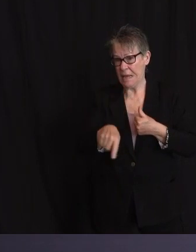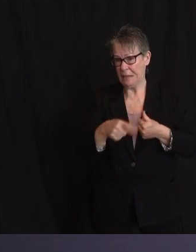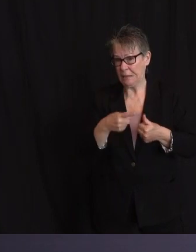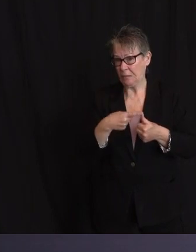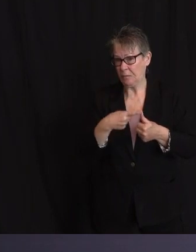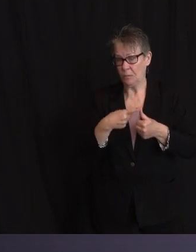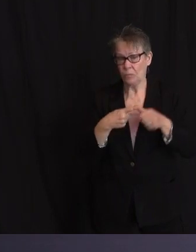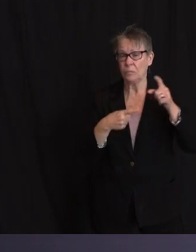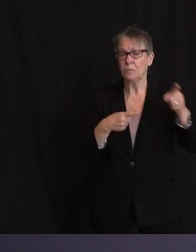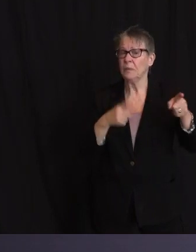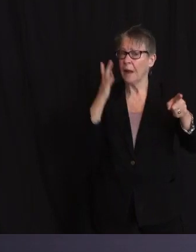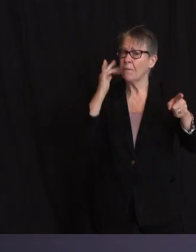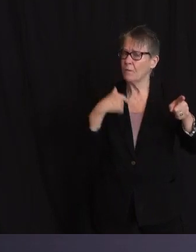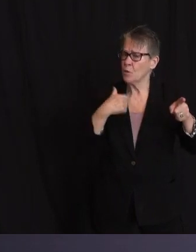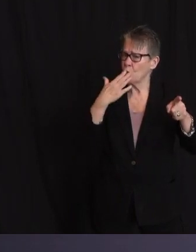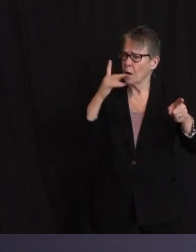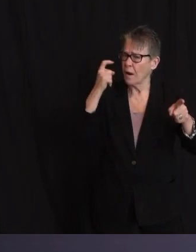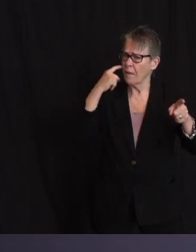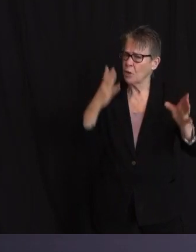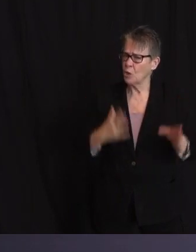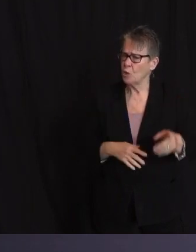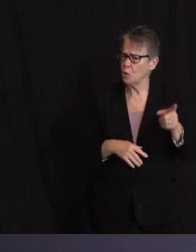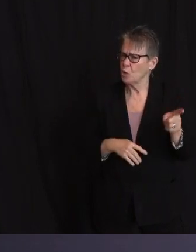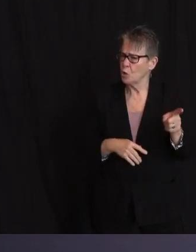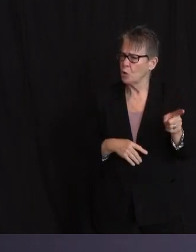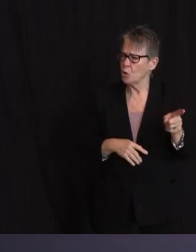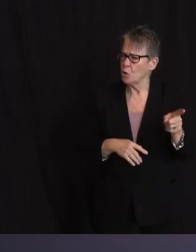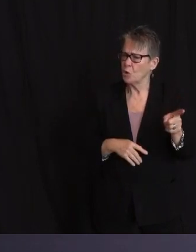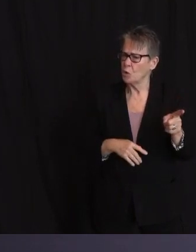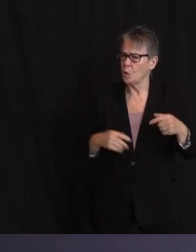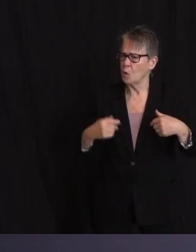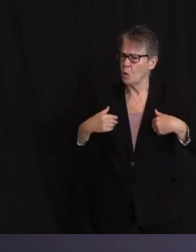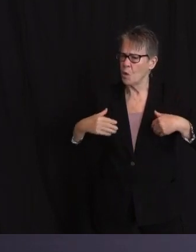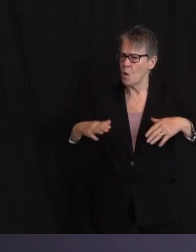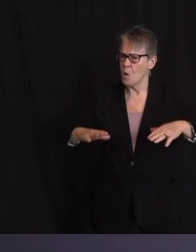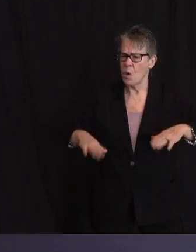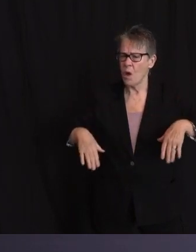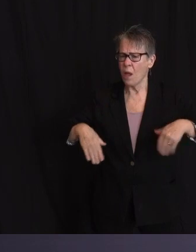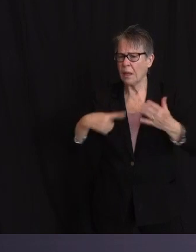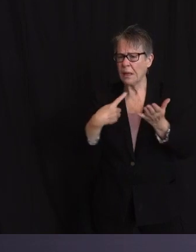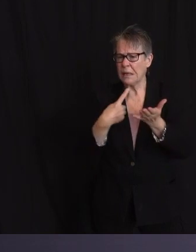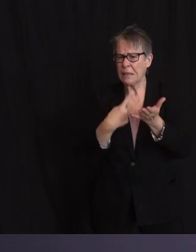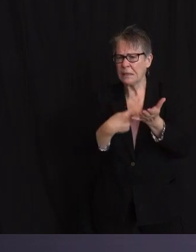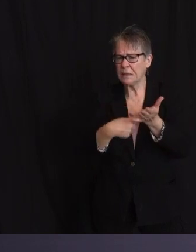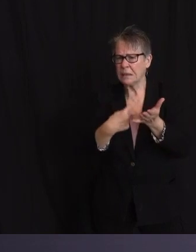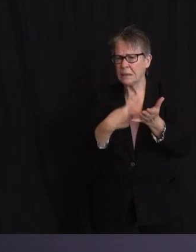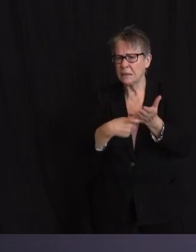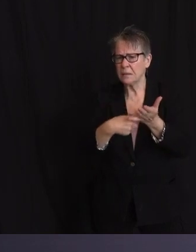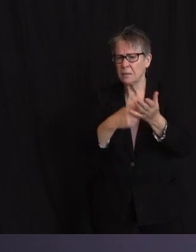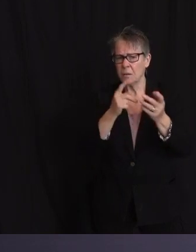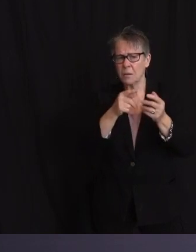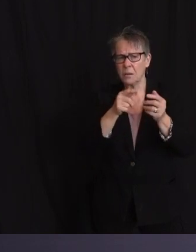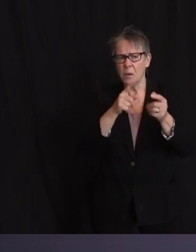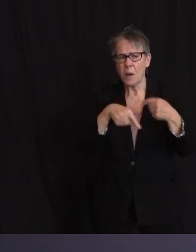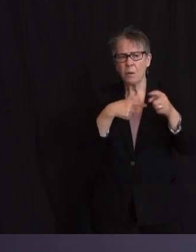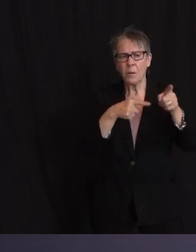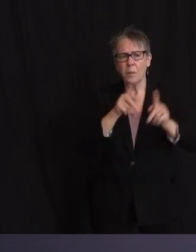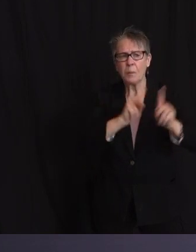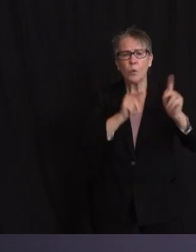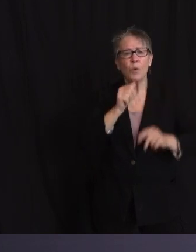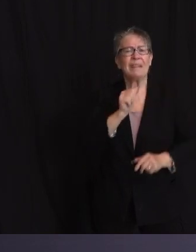make sure to keep me honest. That's something we want to look at. We are, in many respects, as I've said so many times, the